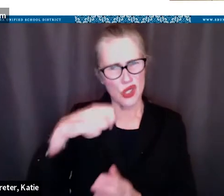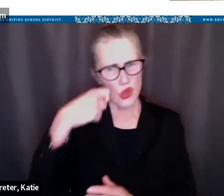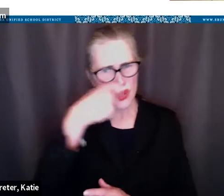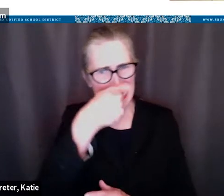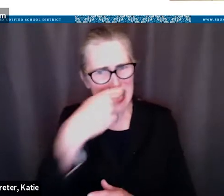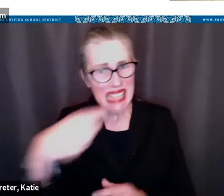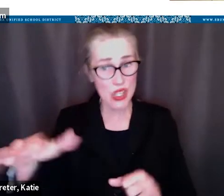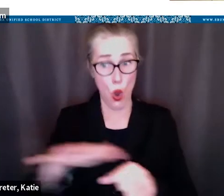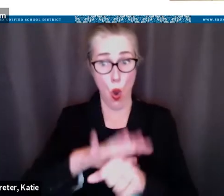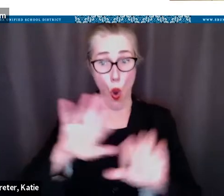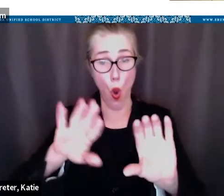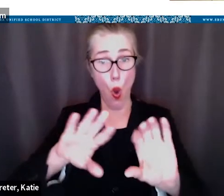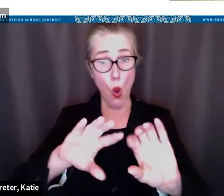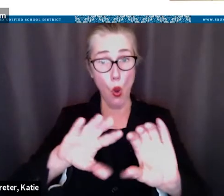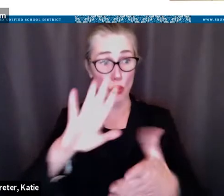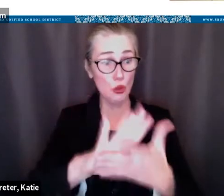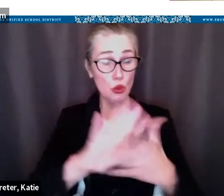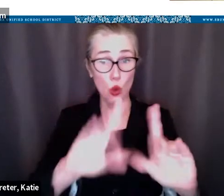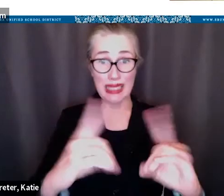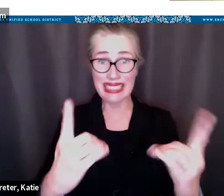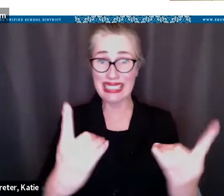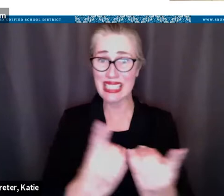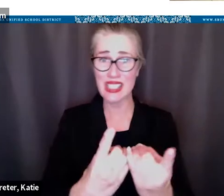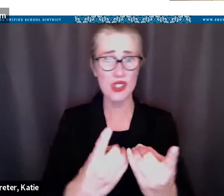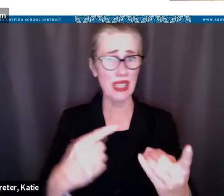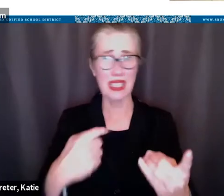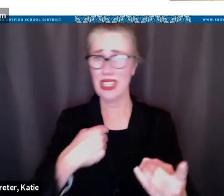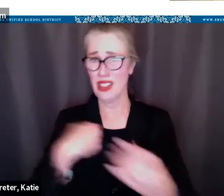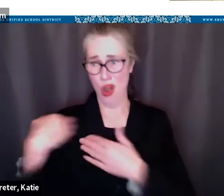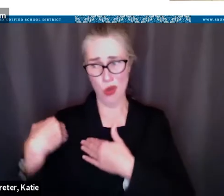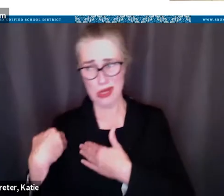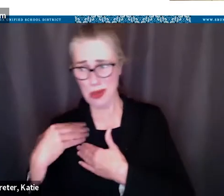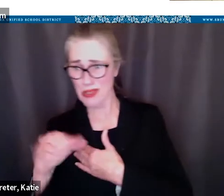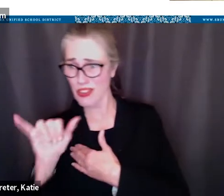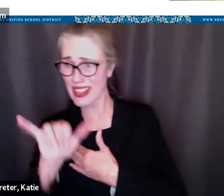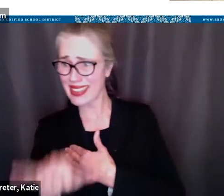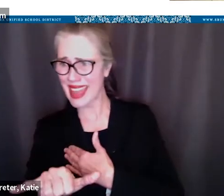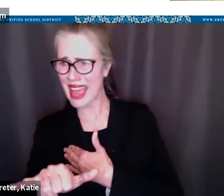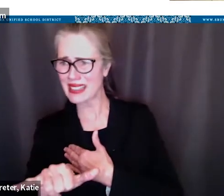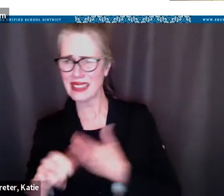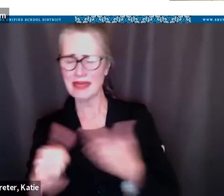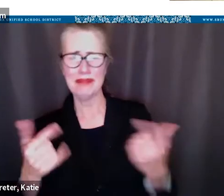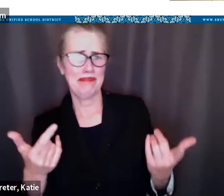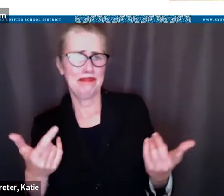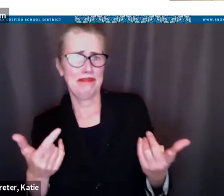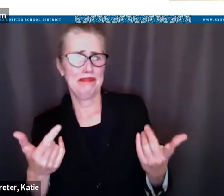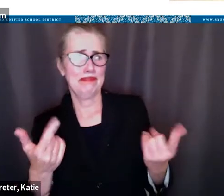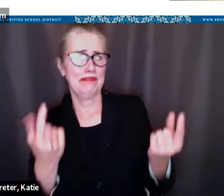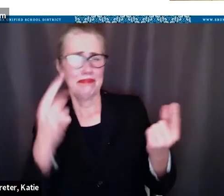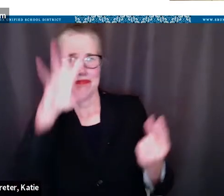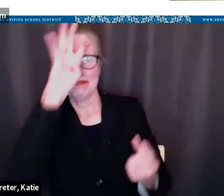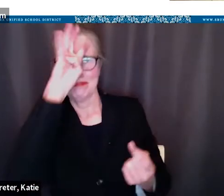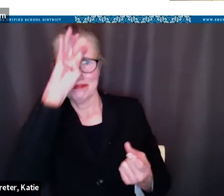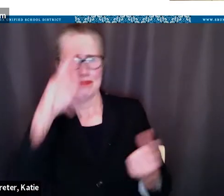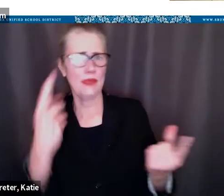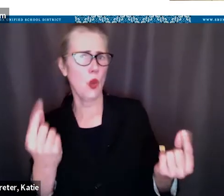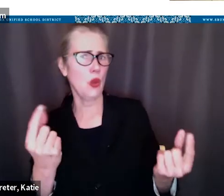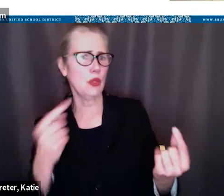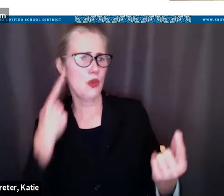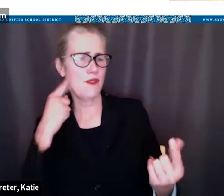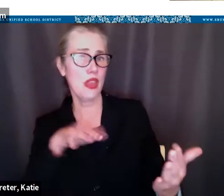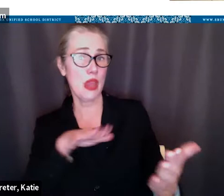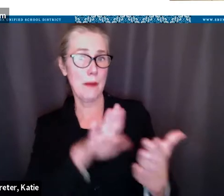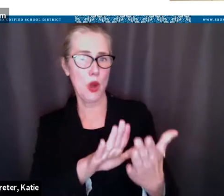entire school district again is that another thing that we do or how do we approach this one of the things that they